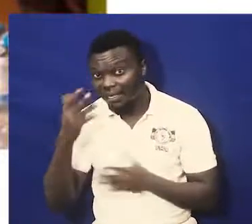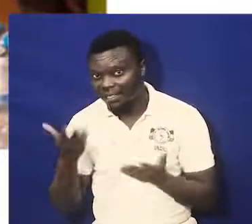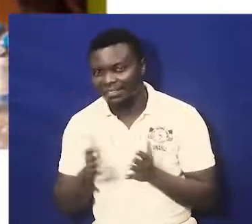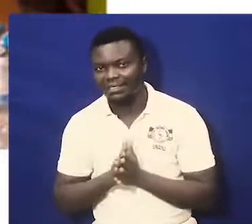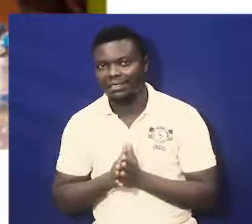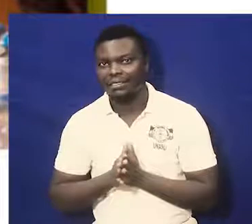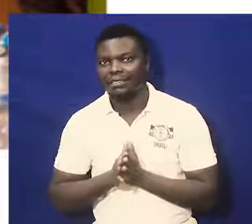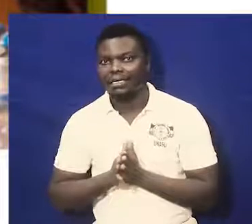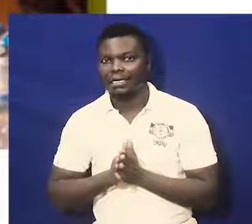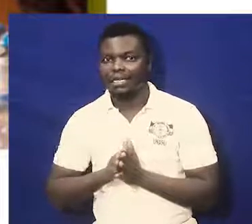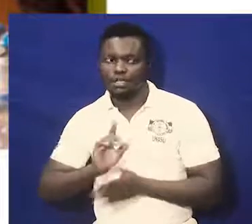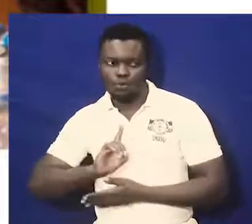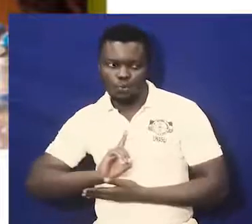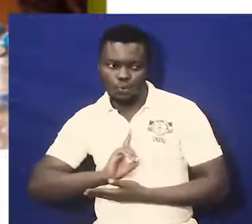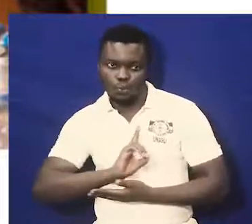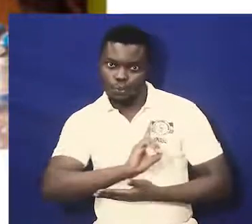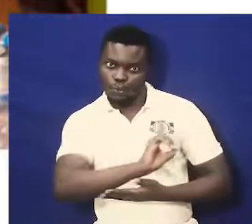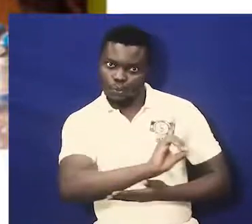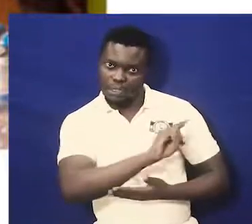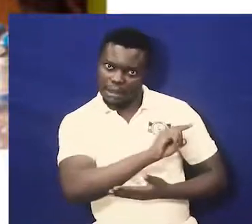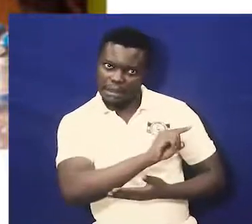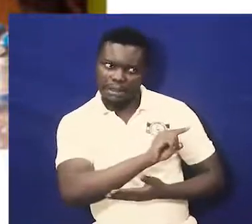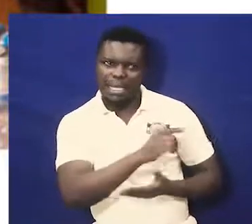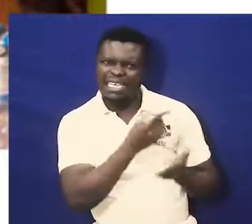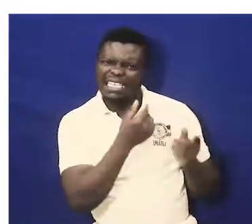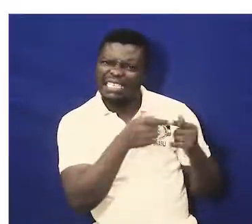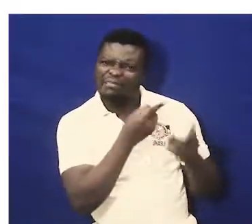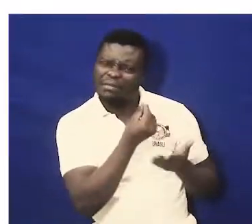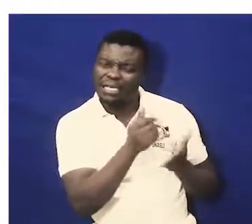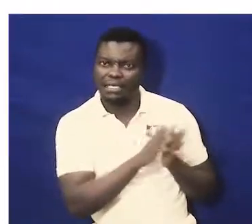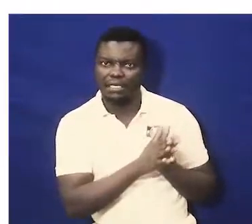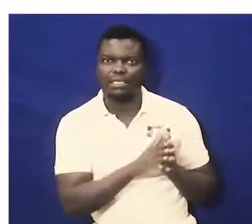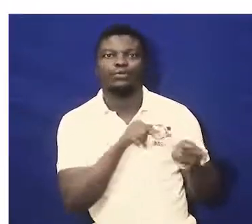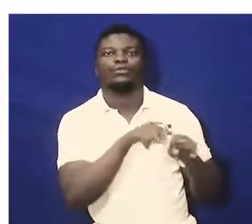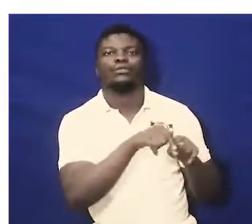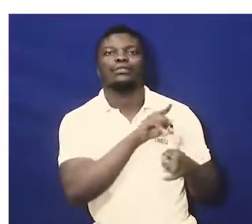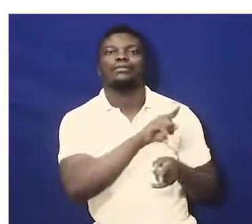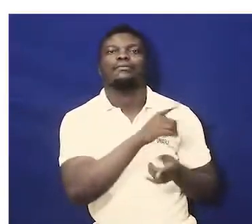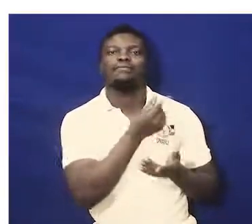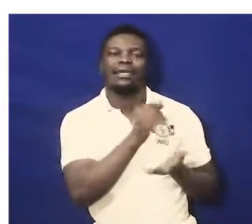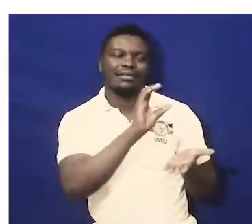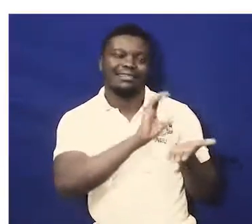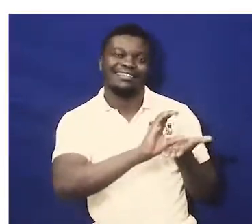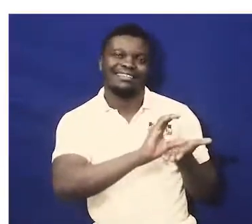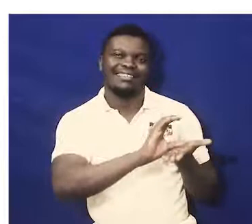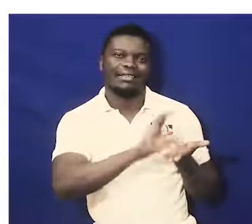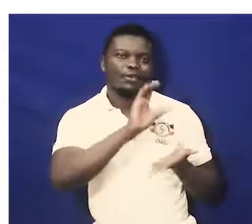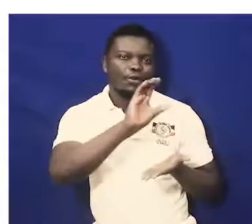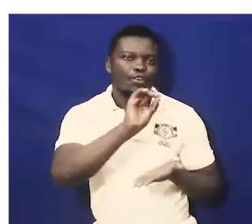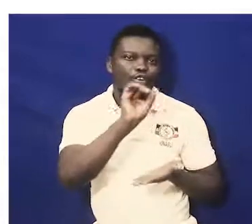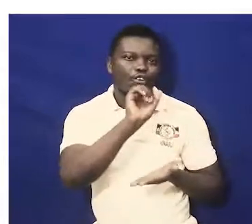she buys it at a certain price, and that is cost price.